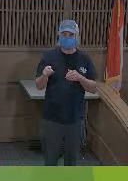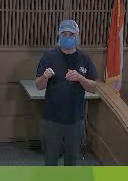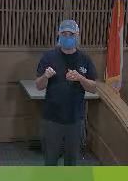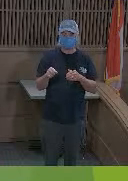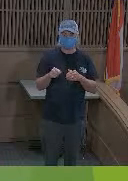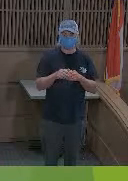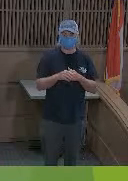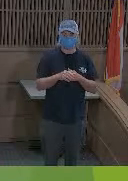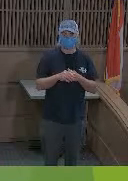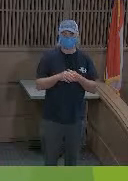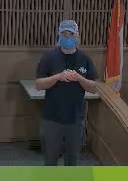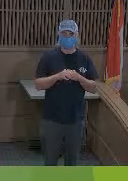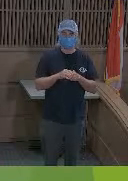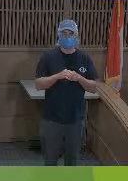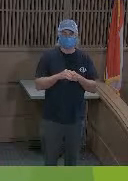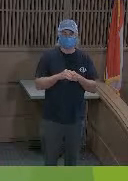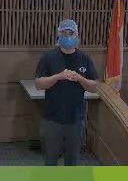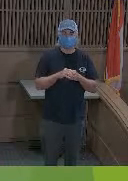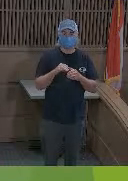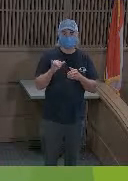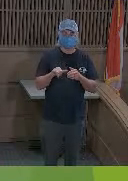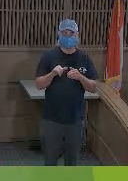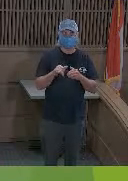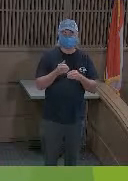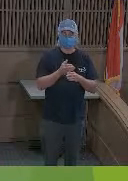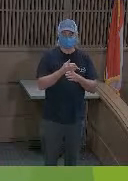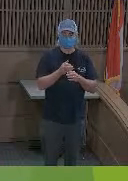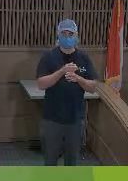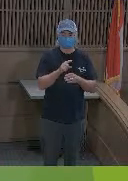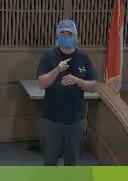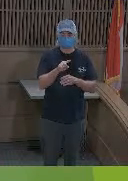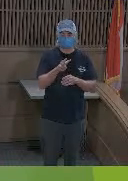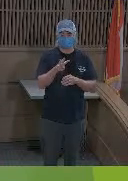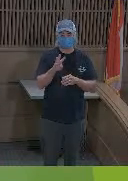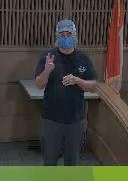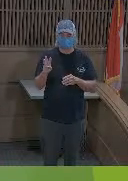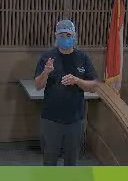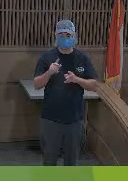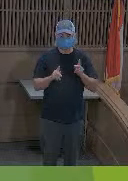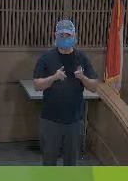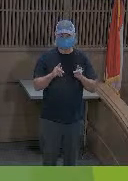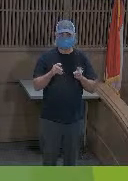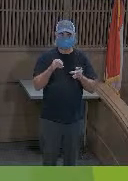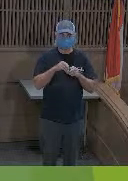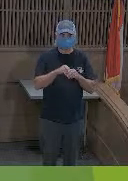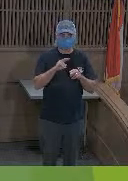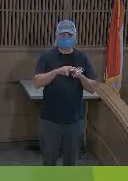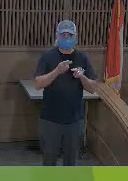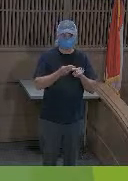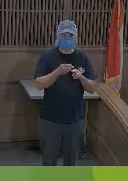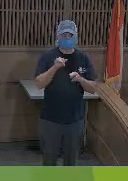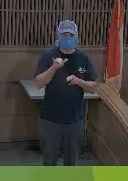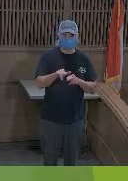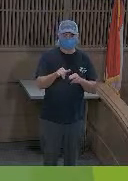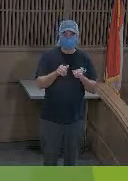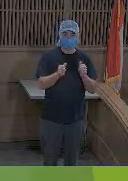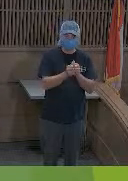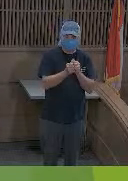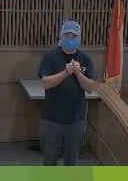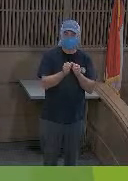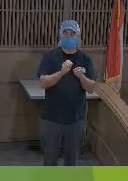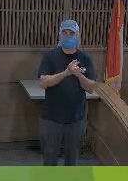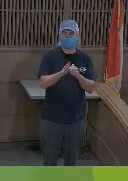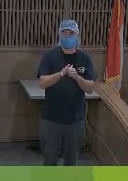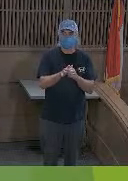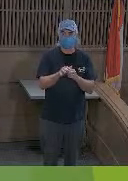was 146. That means there was an average of 146 patients in the hospital during the